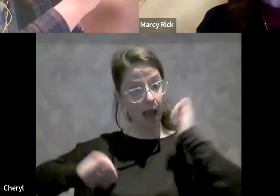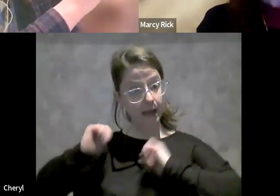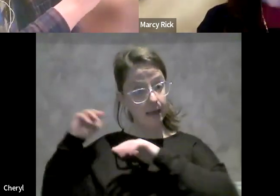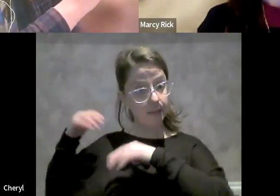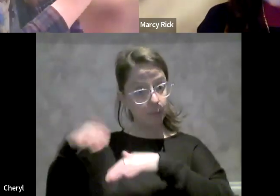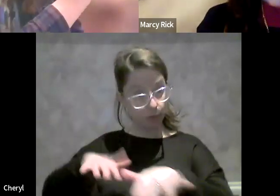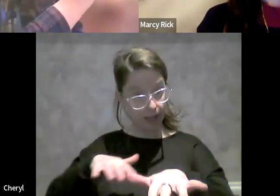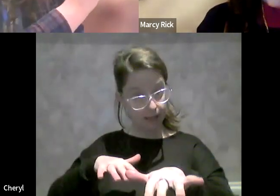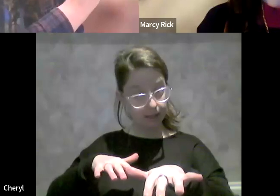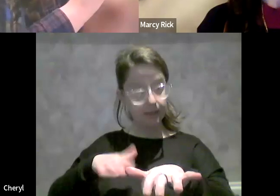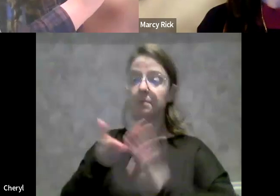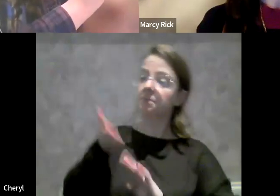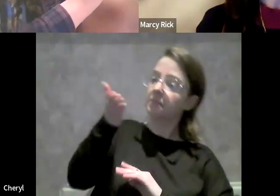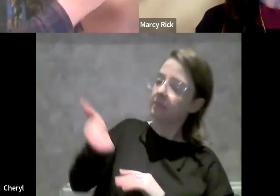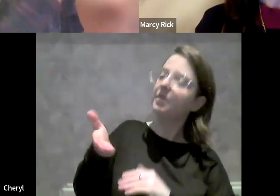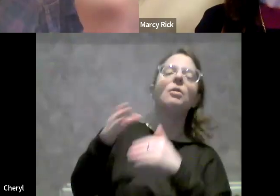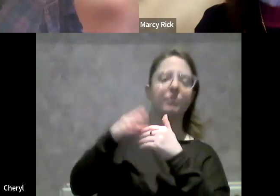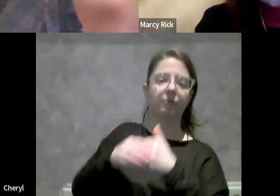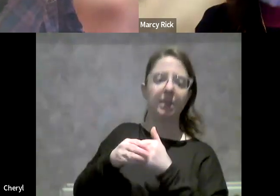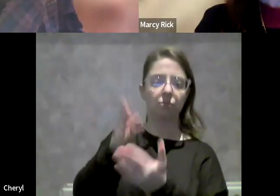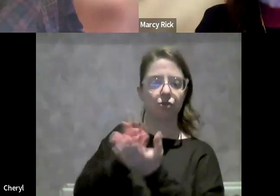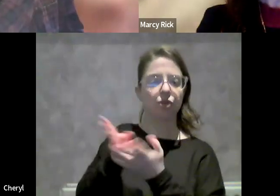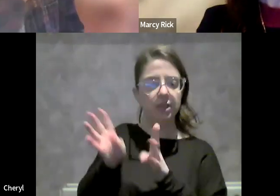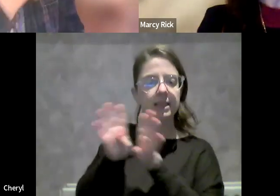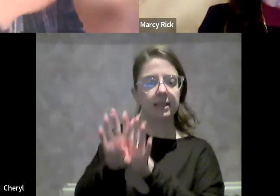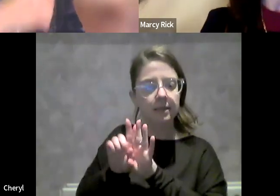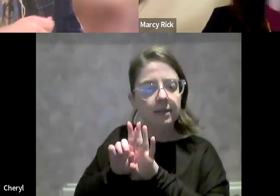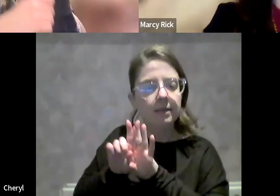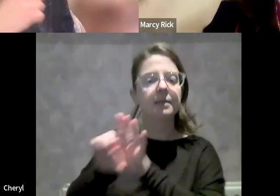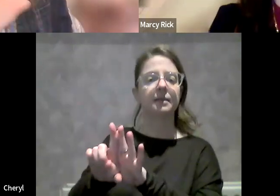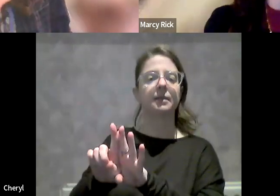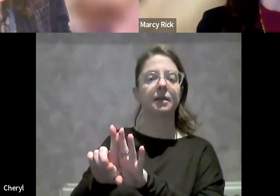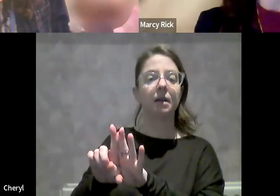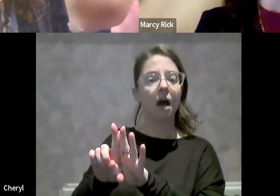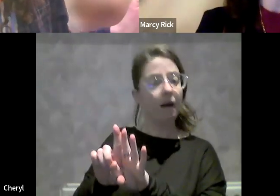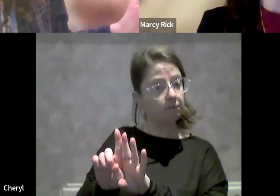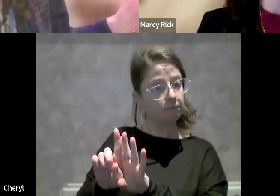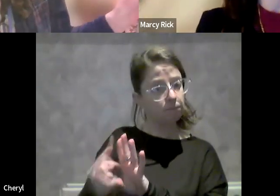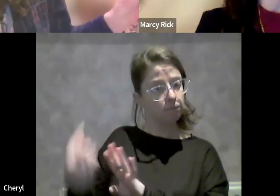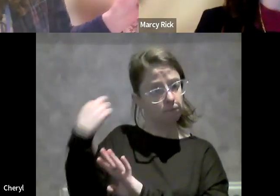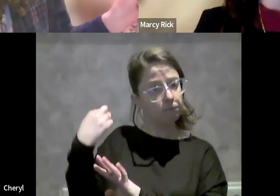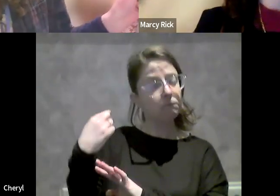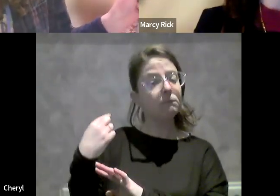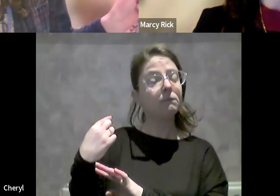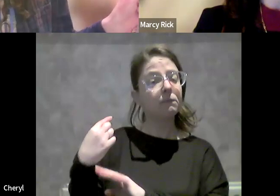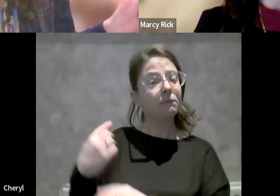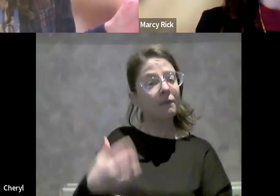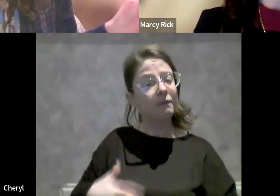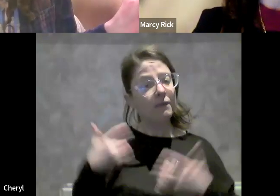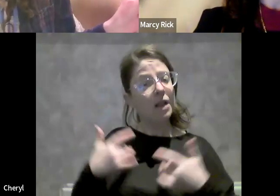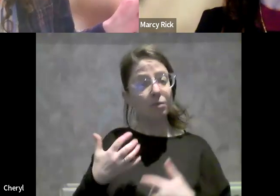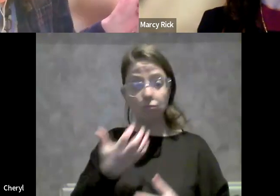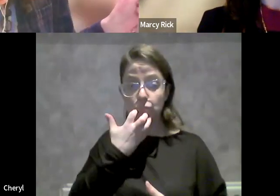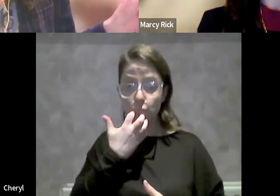She went there with friends she trusted, and at first the cowardly trans femme felt brave and